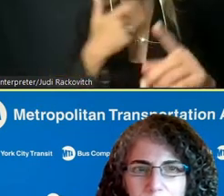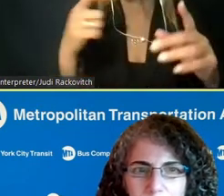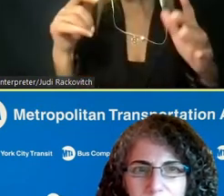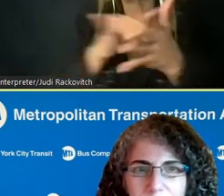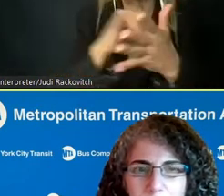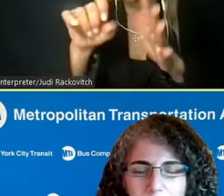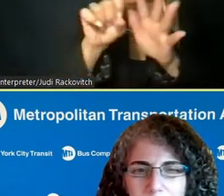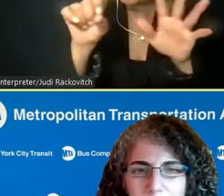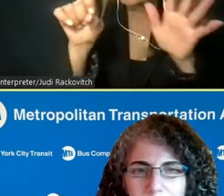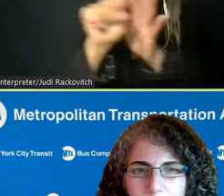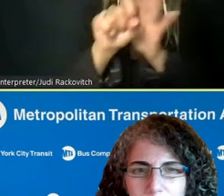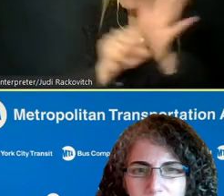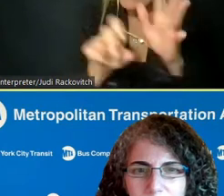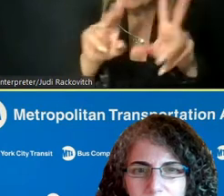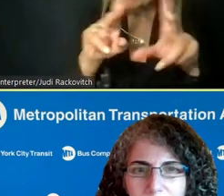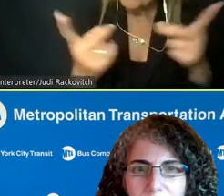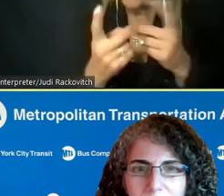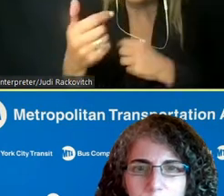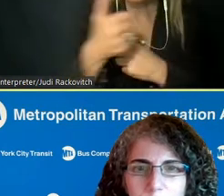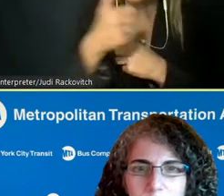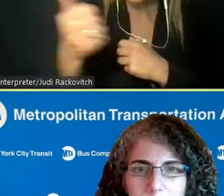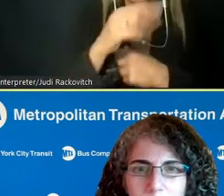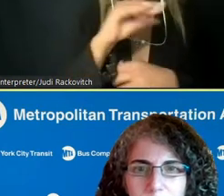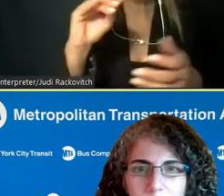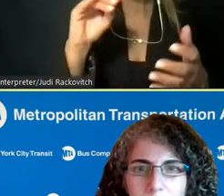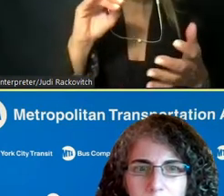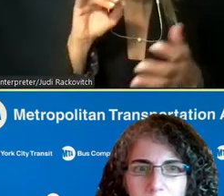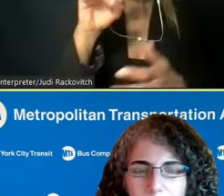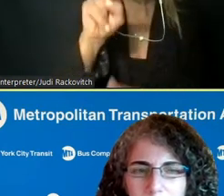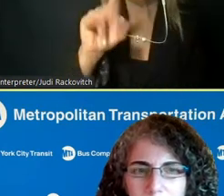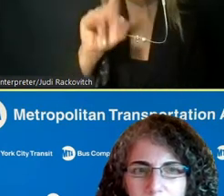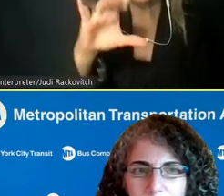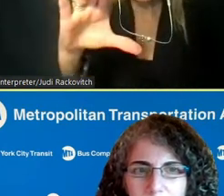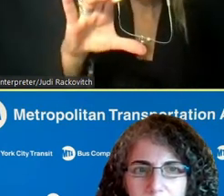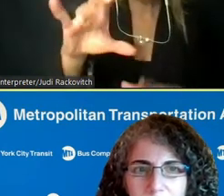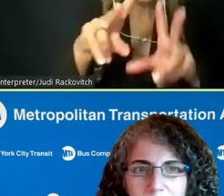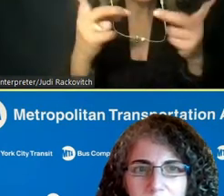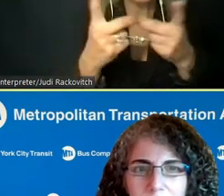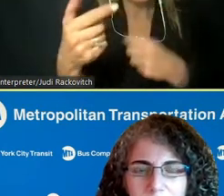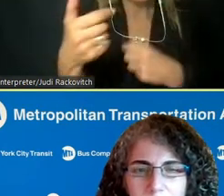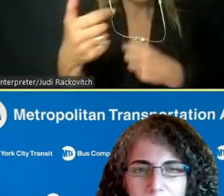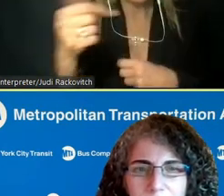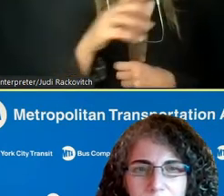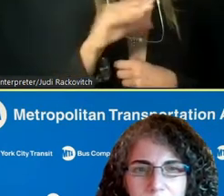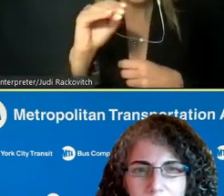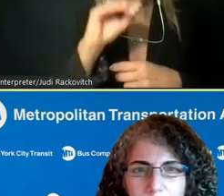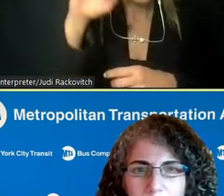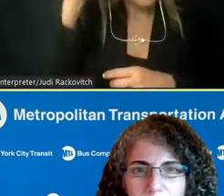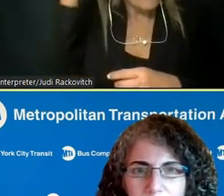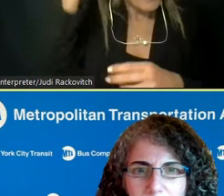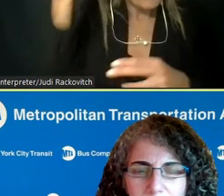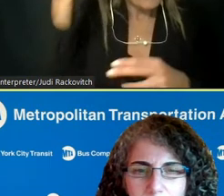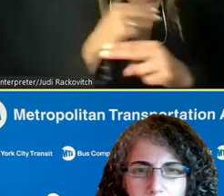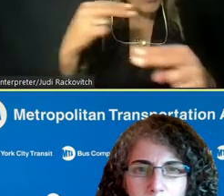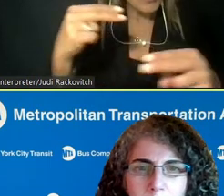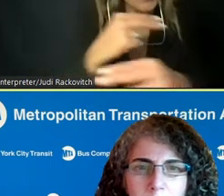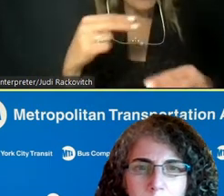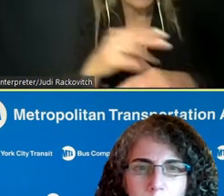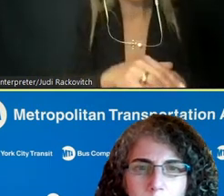and New York City Department of Transportation, as well as from the Federal Highway Administration, the lead federal agency for the project.